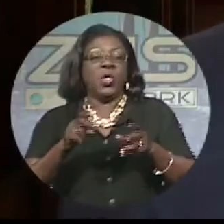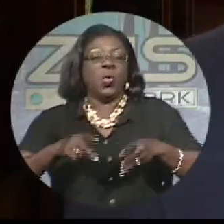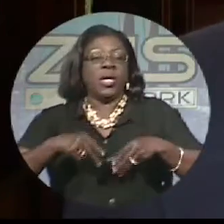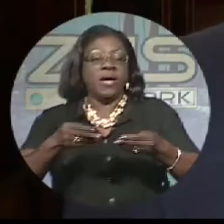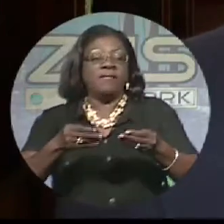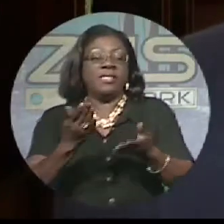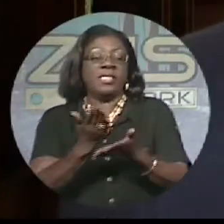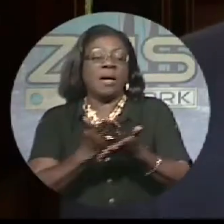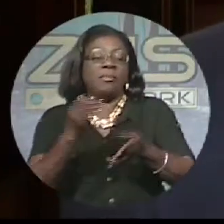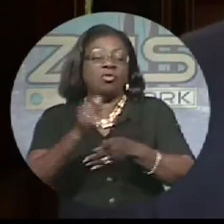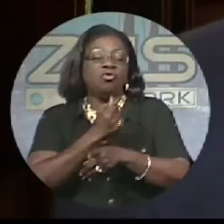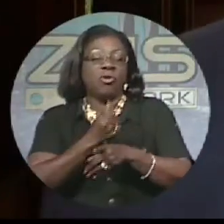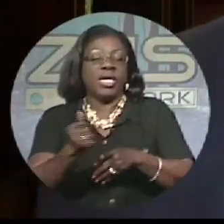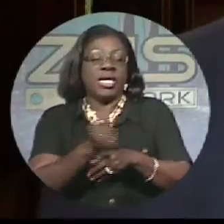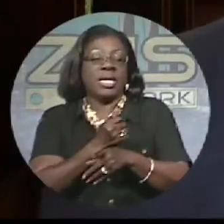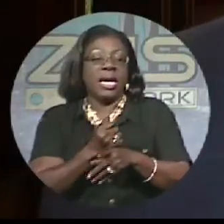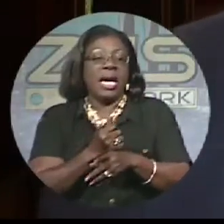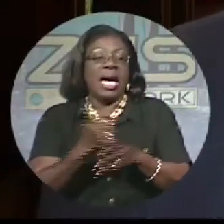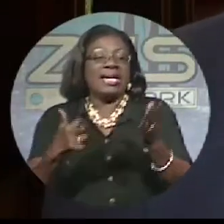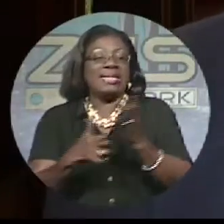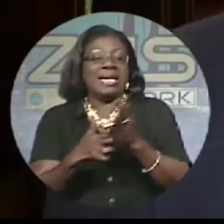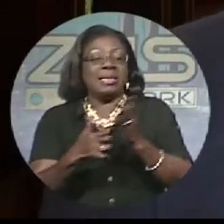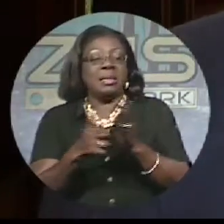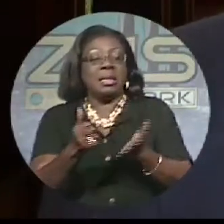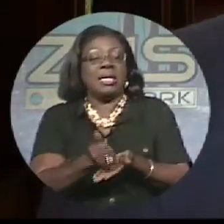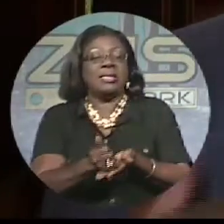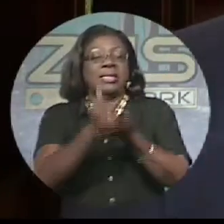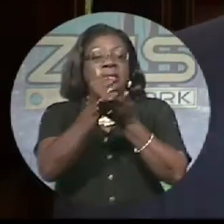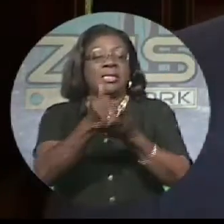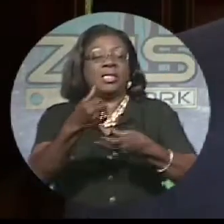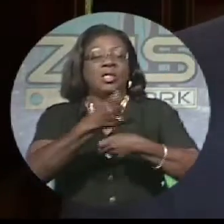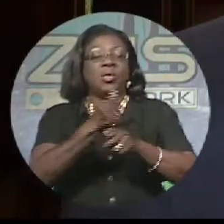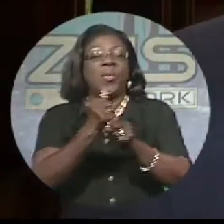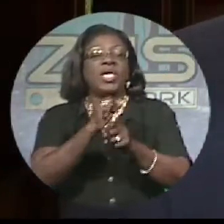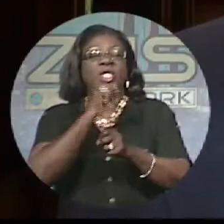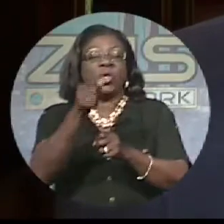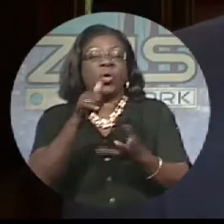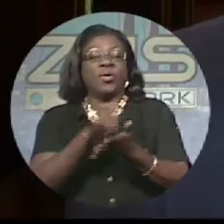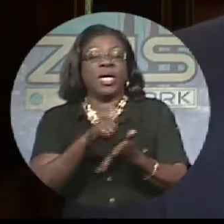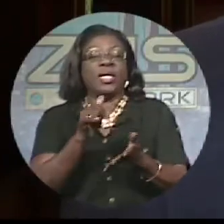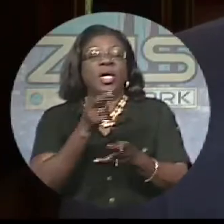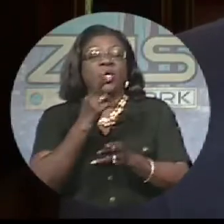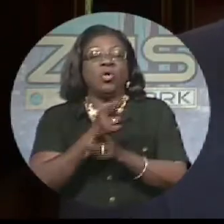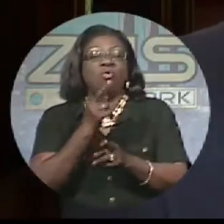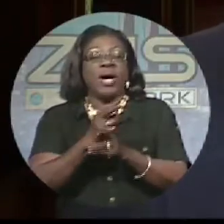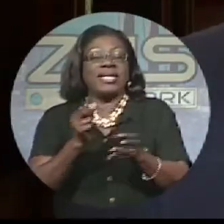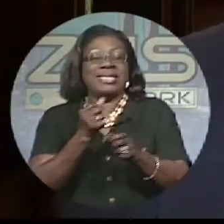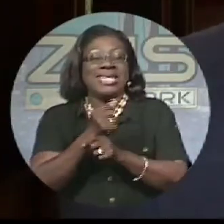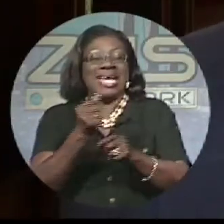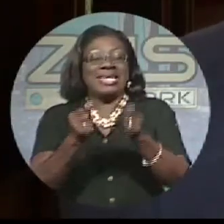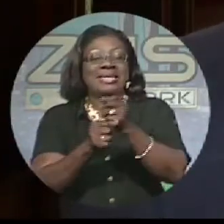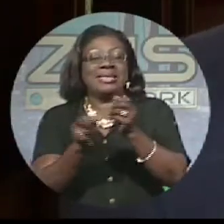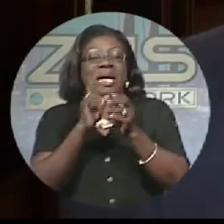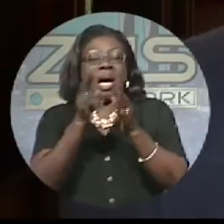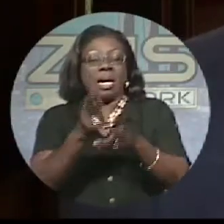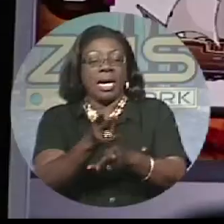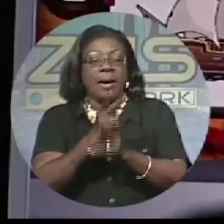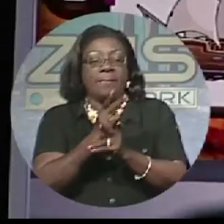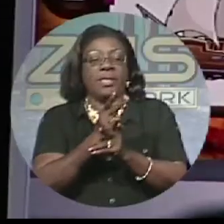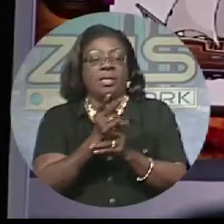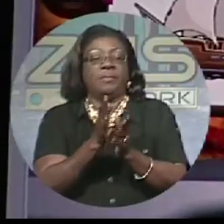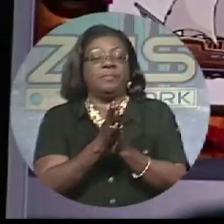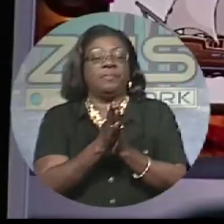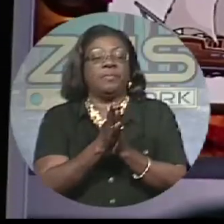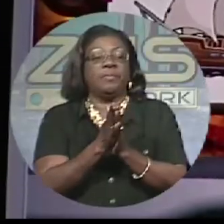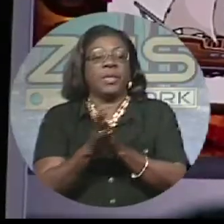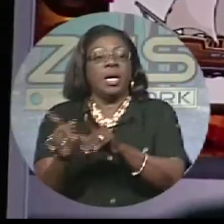technical assistance in order to ensure that the right standards are actually carried out and adhered to.